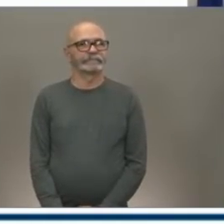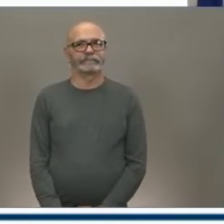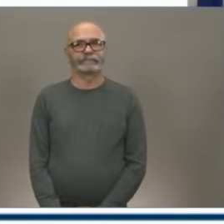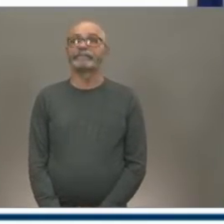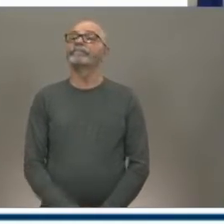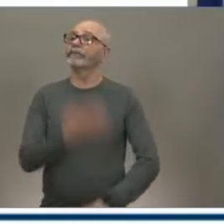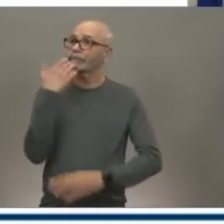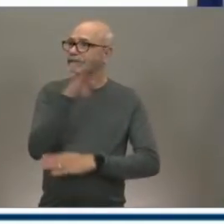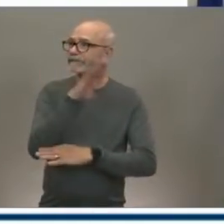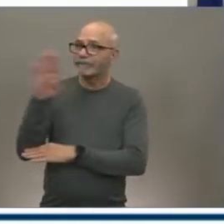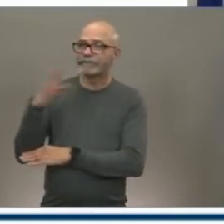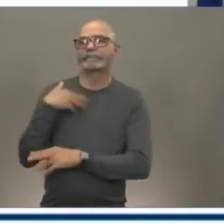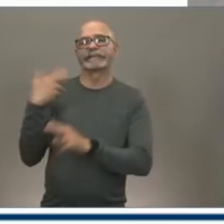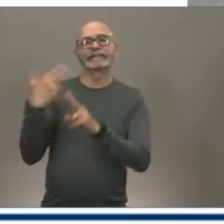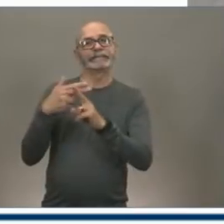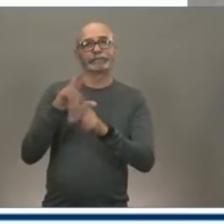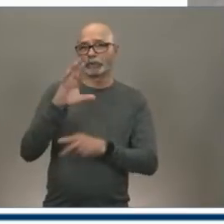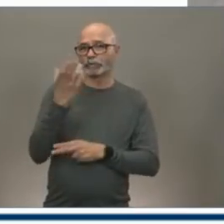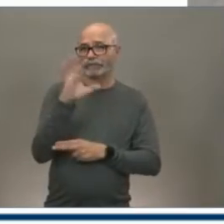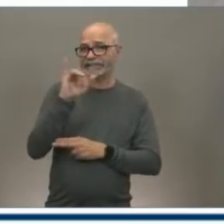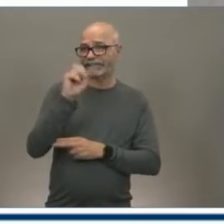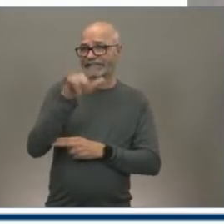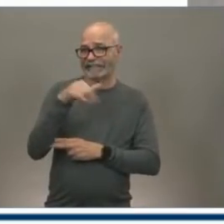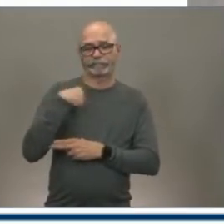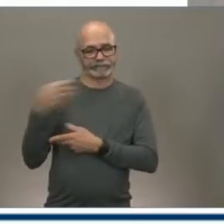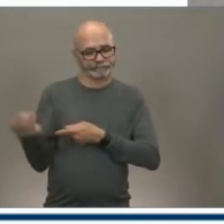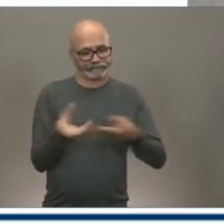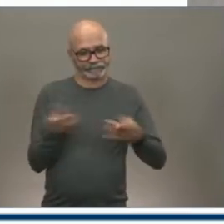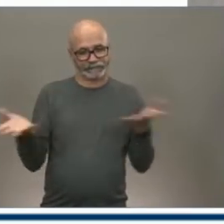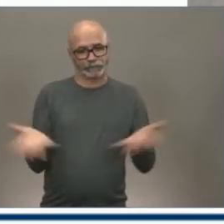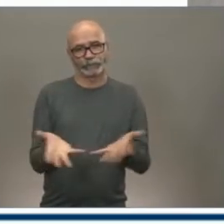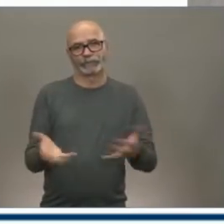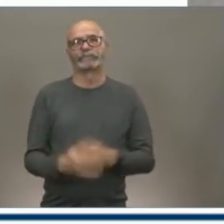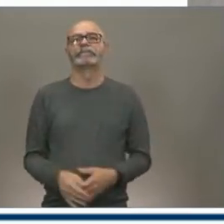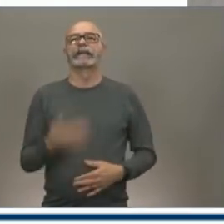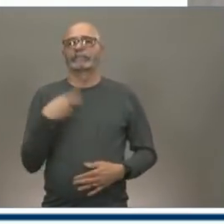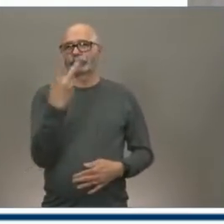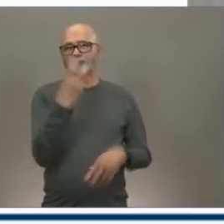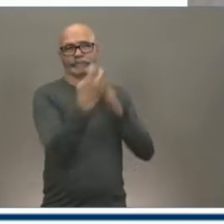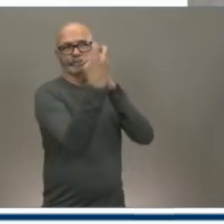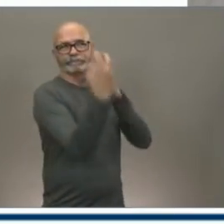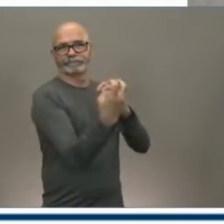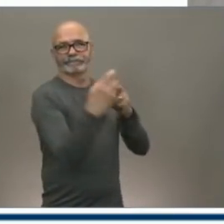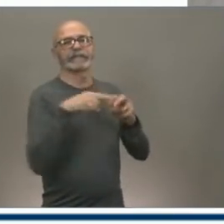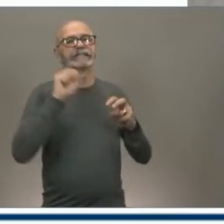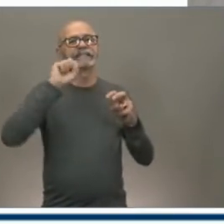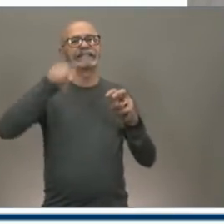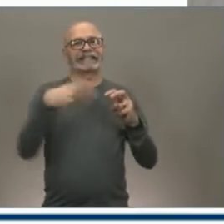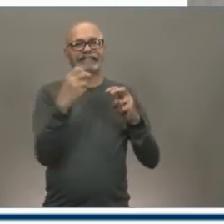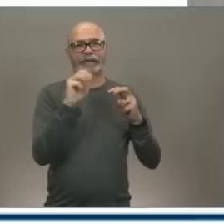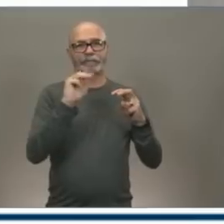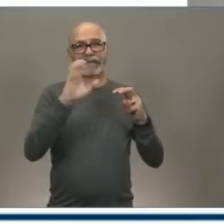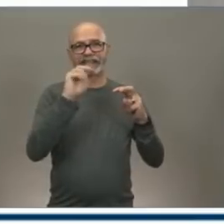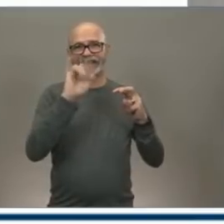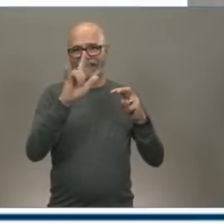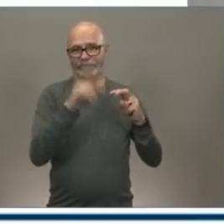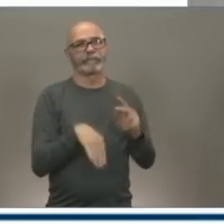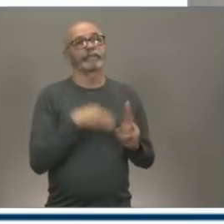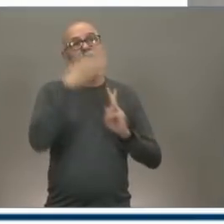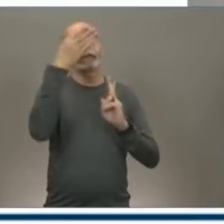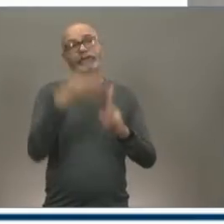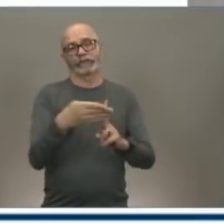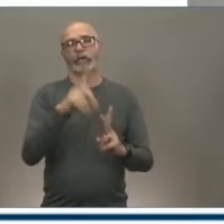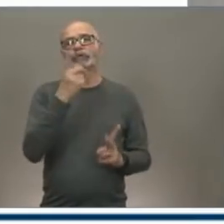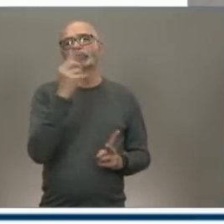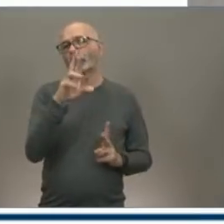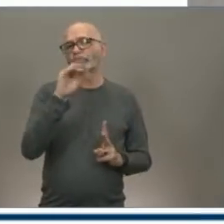afternoon. My name is Chrissy Matheson, and I'll be your moderator for today's press briefing. Before we begin, I'd like to introduce the Premier of Nova Scotia, Stephen McNeil, and Nova Scotia's